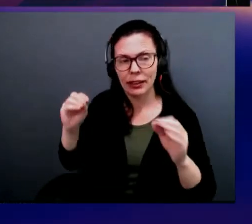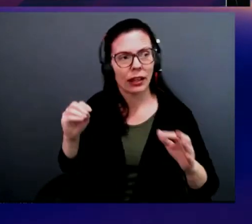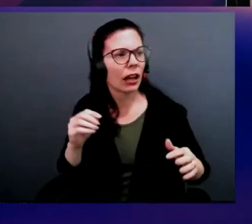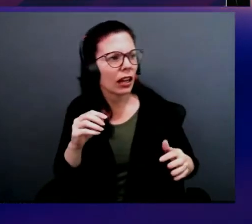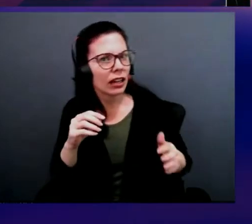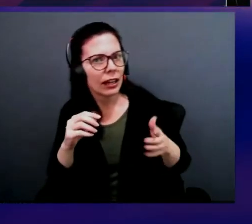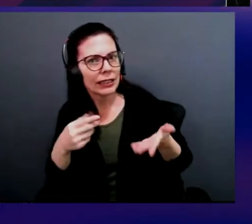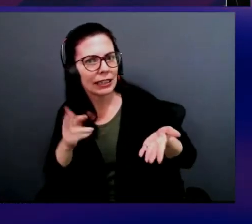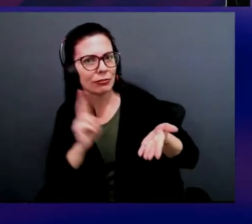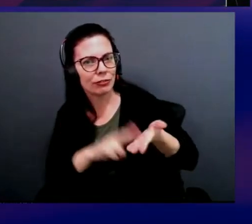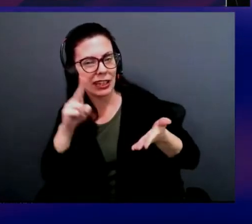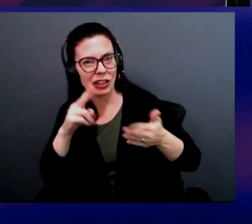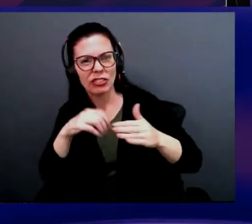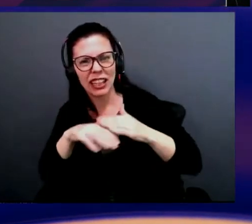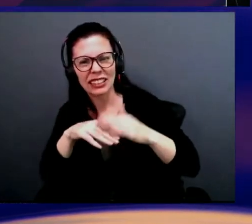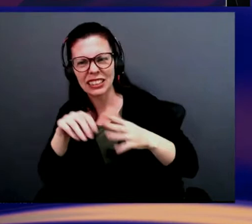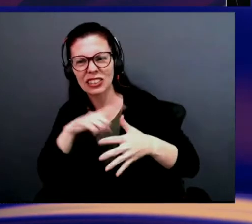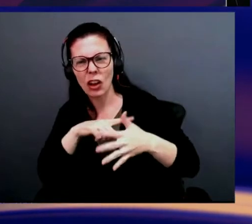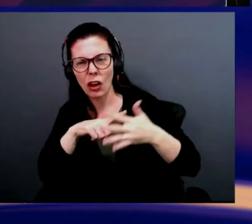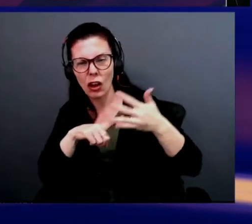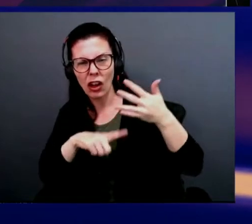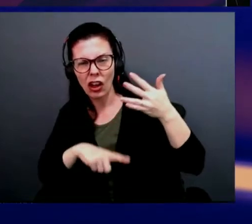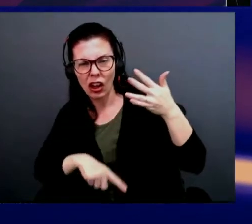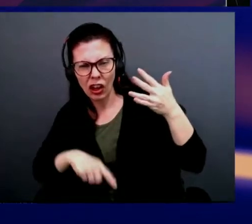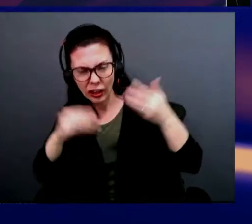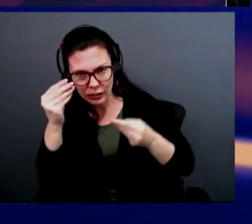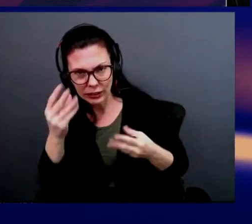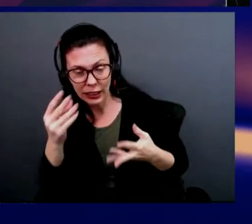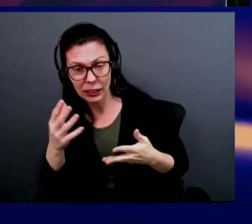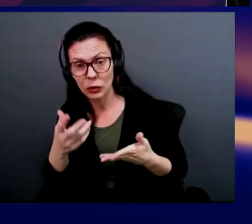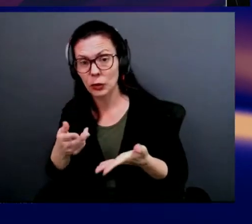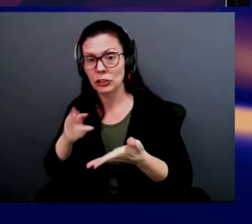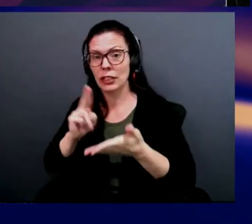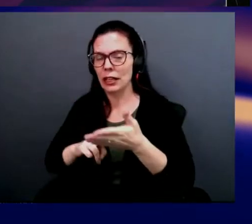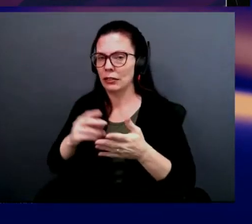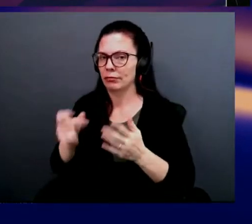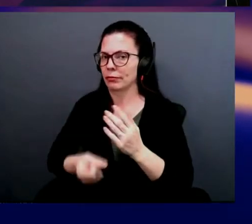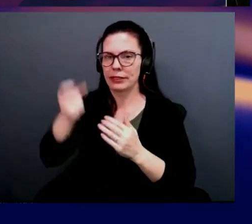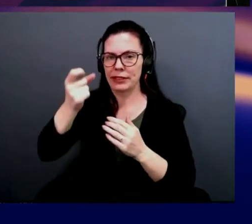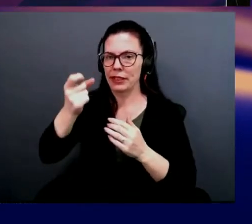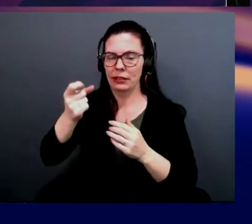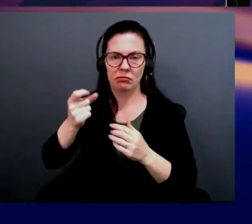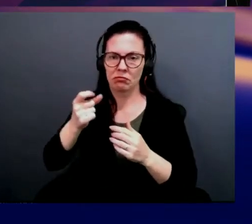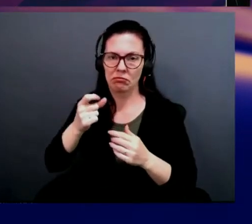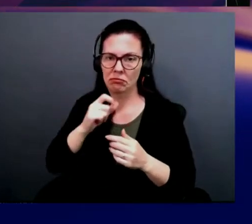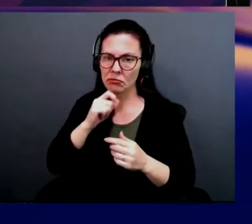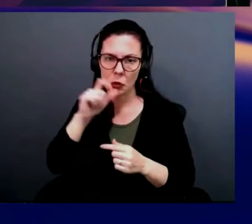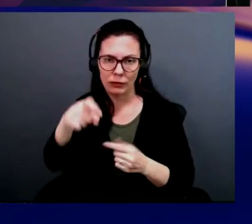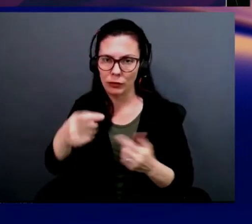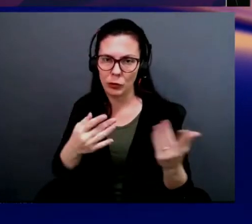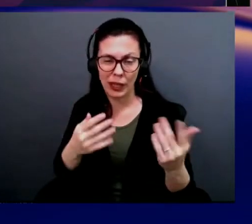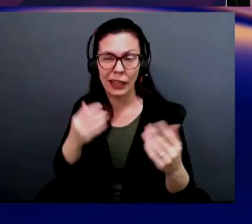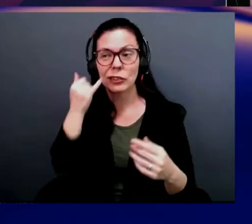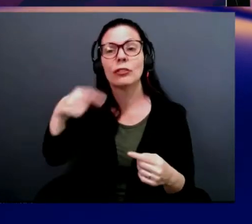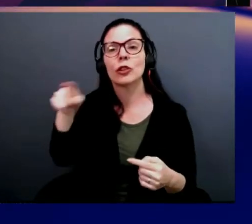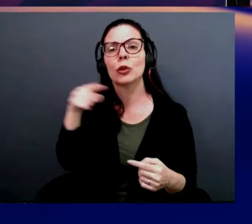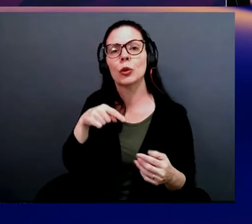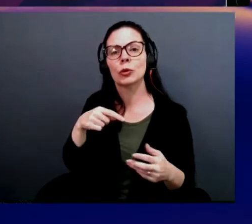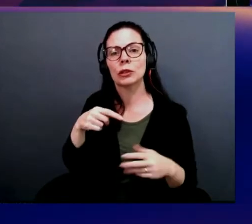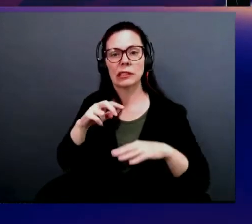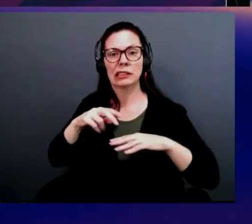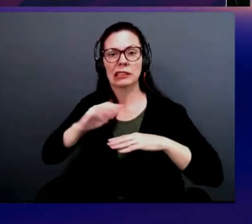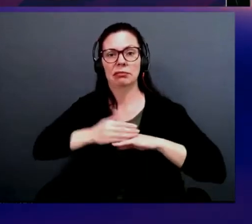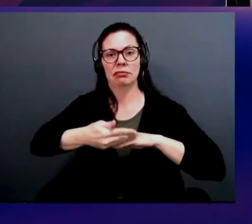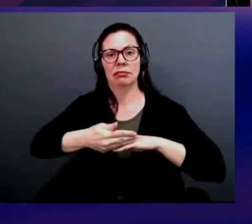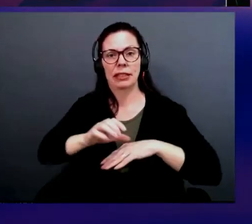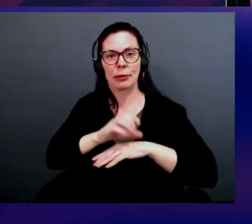you'll have access to all of this content. Once you're signed in, you'll get instant access, which is really neat. So if you're out there today and you're in front of your computer, feel free to